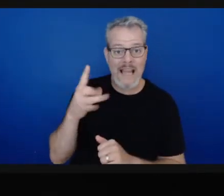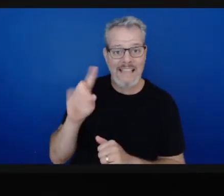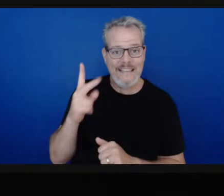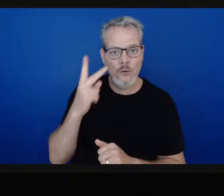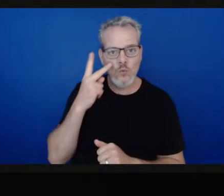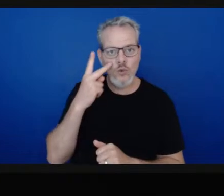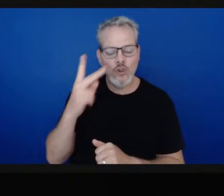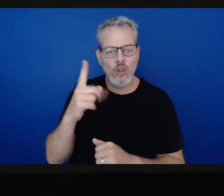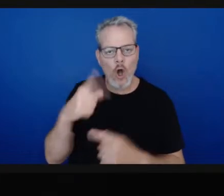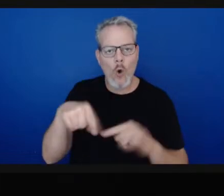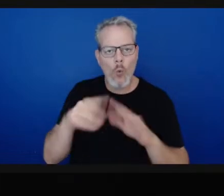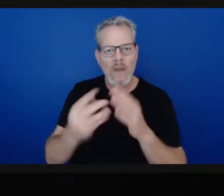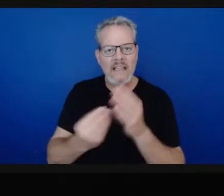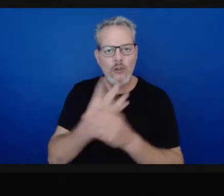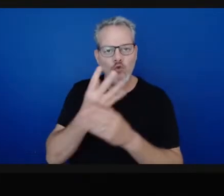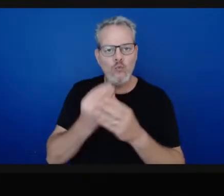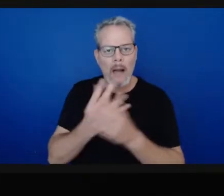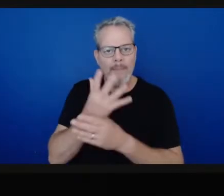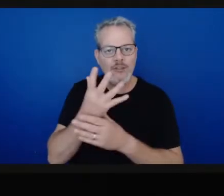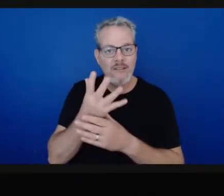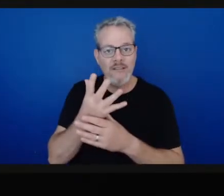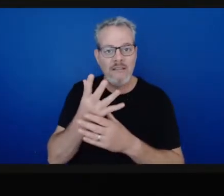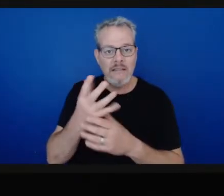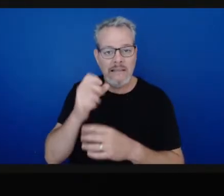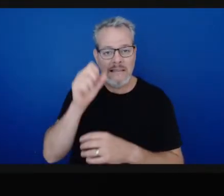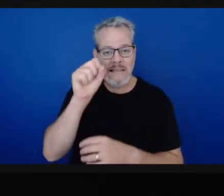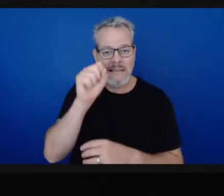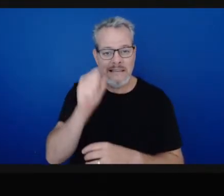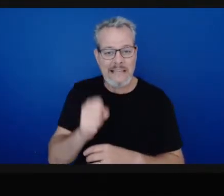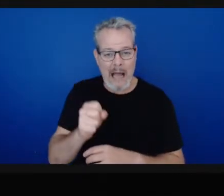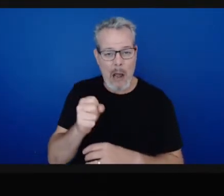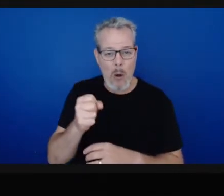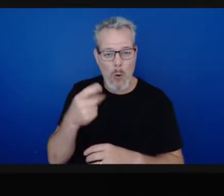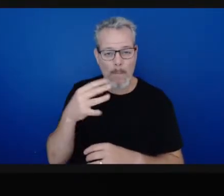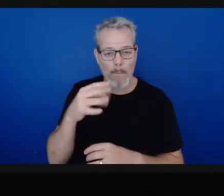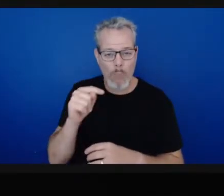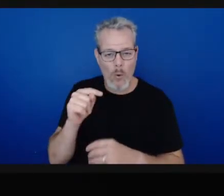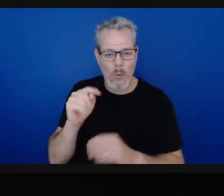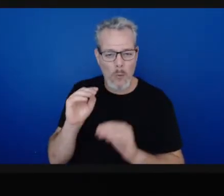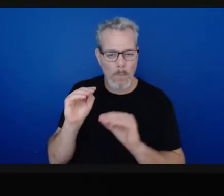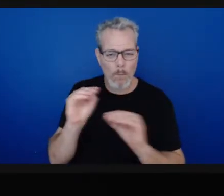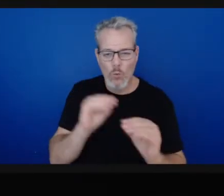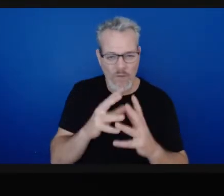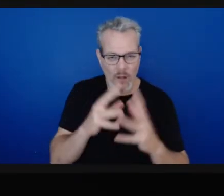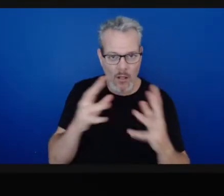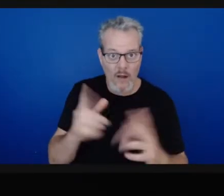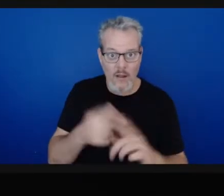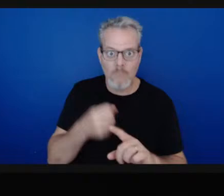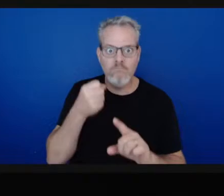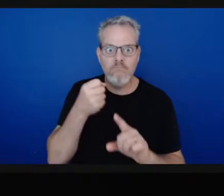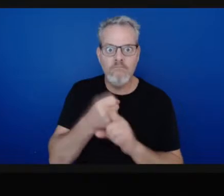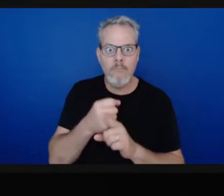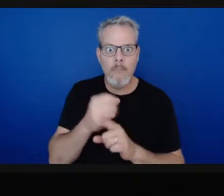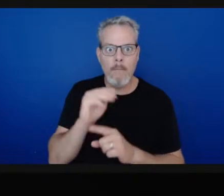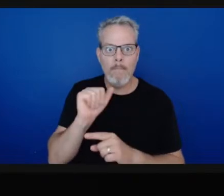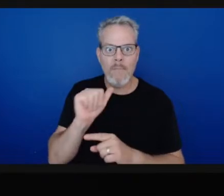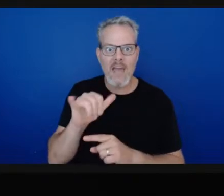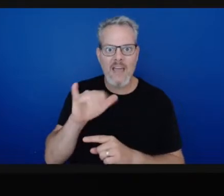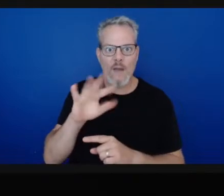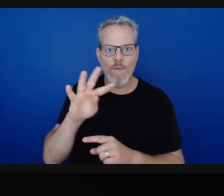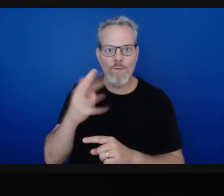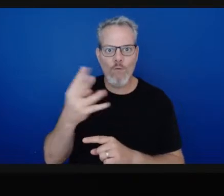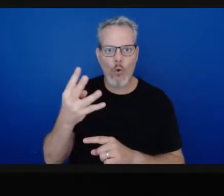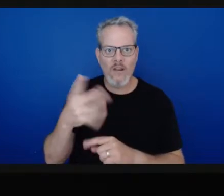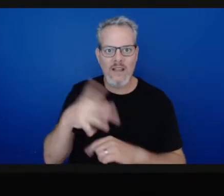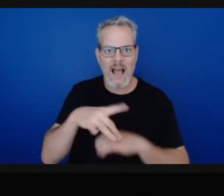eruption happened, the south flank was already moving, but it really got kicked on the May 4th with the magnitude 6.9 that happened. If